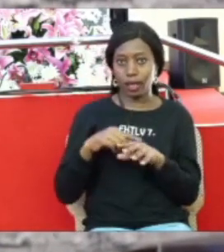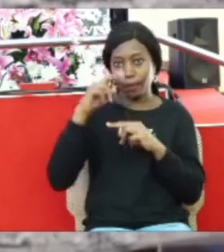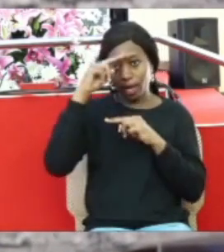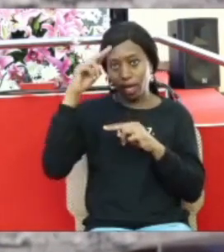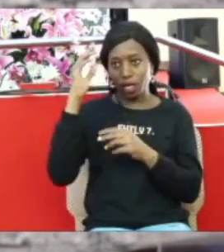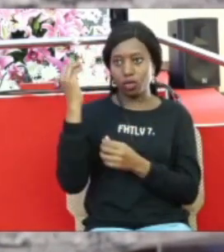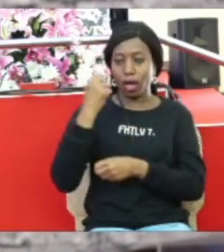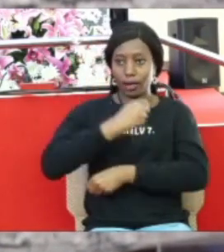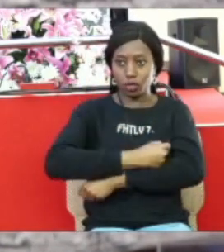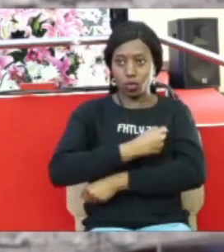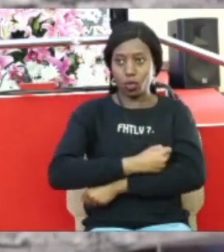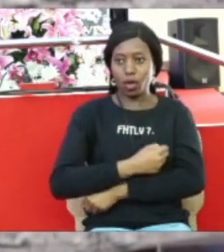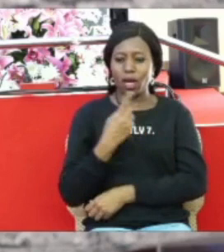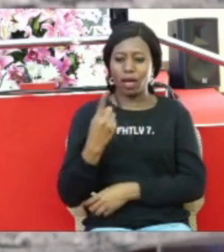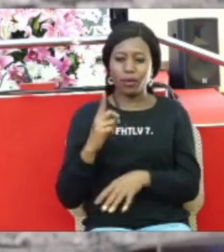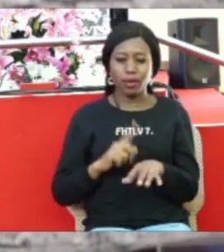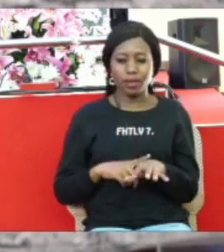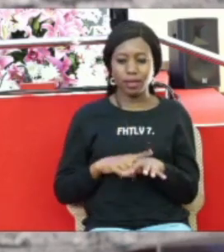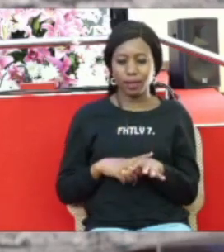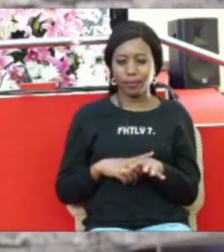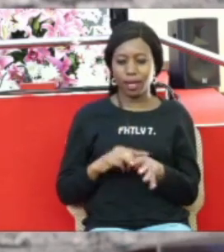one time something hit me.